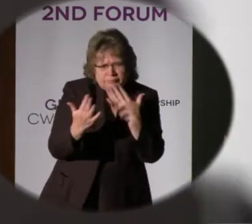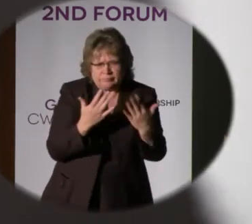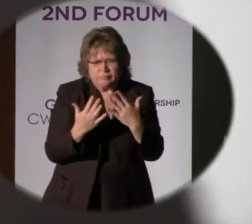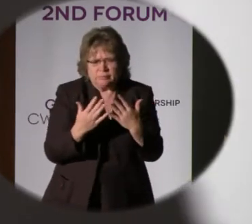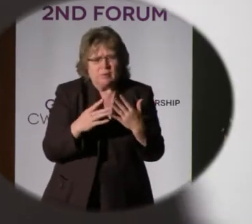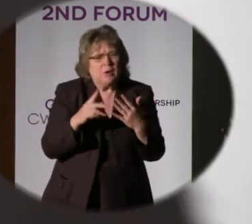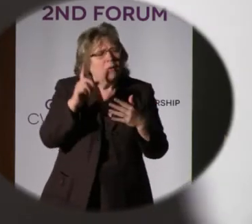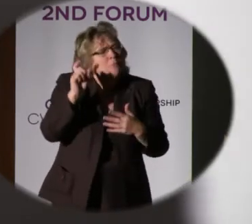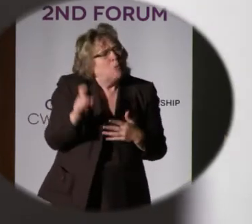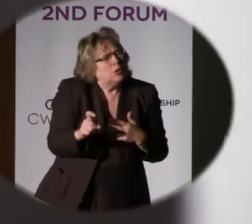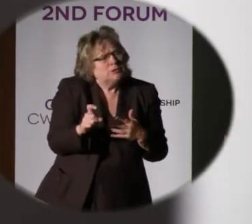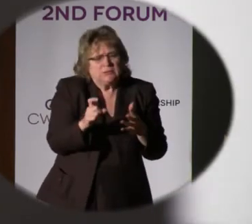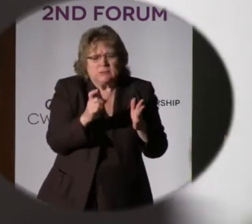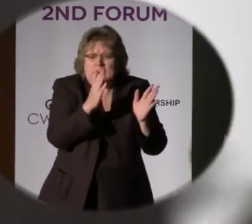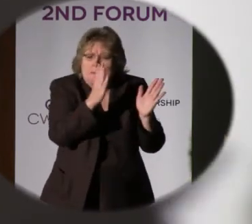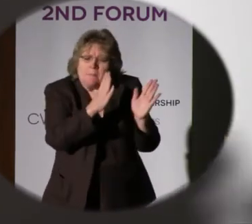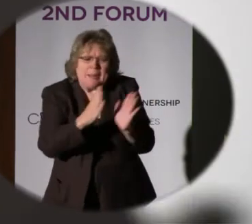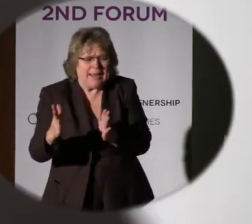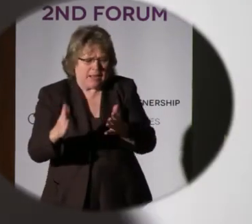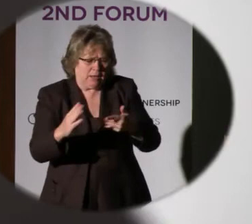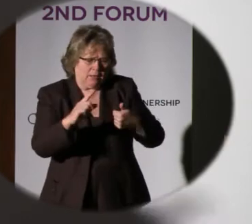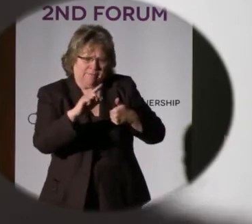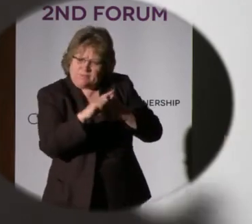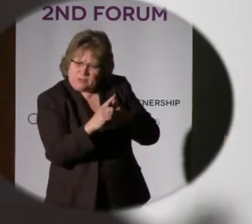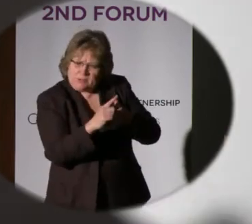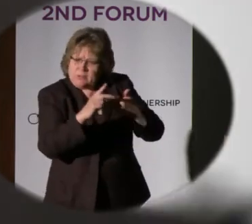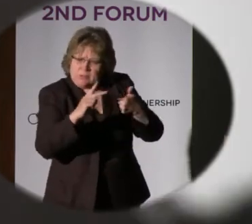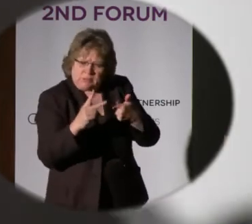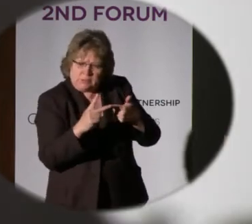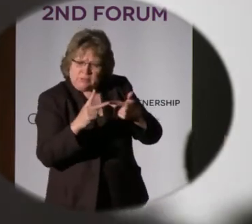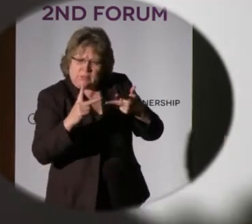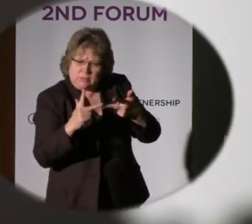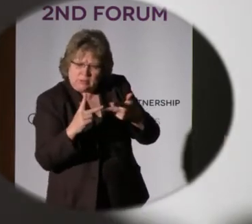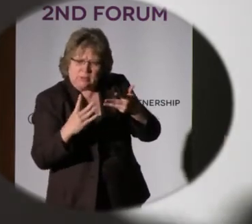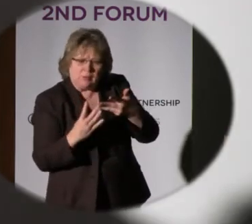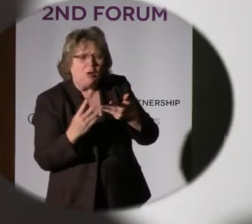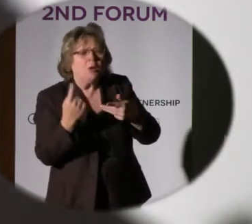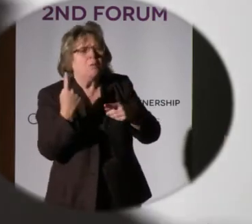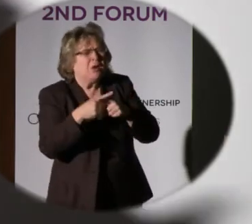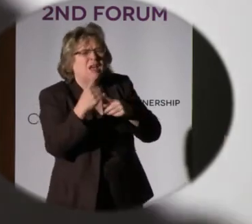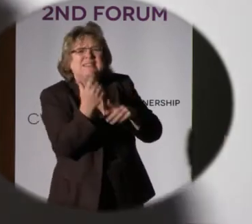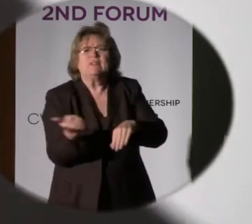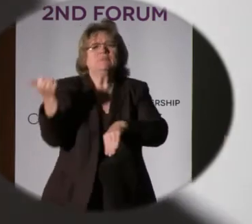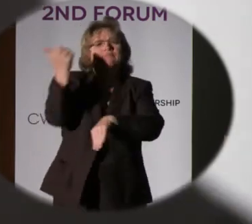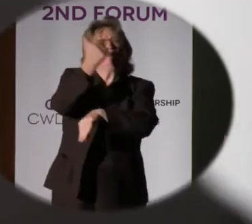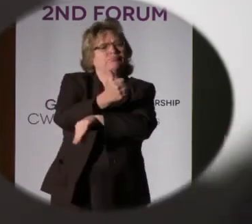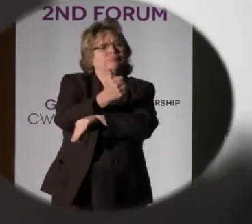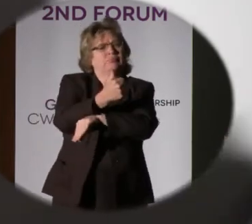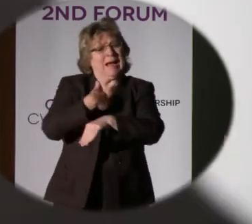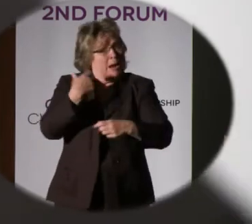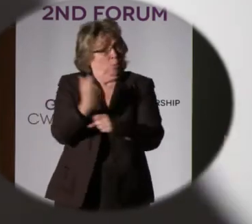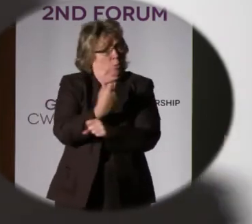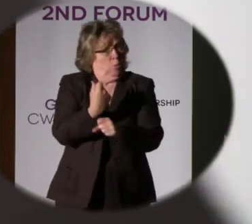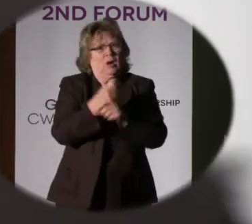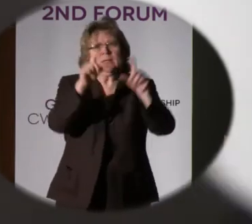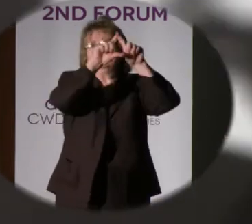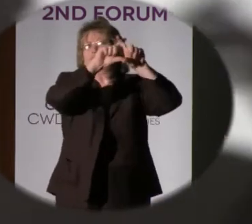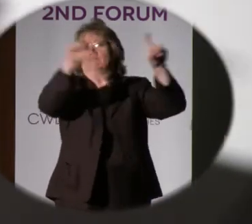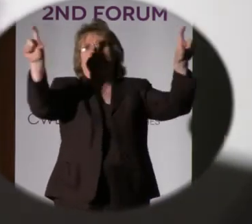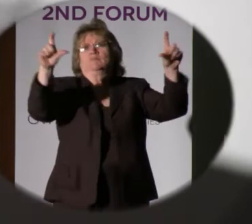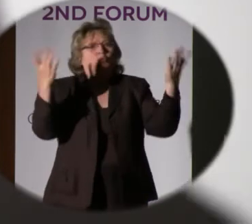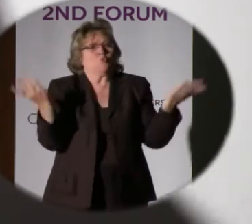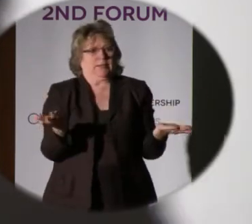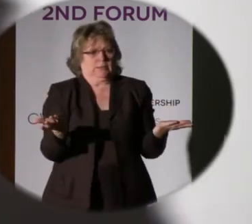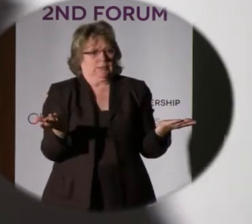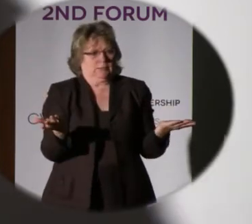that for other organizations to join us, they need to know what we stand for, and they need to adhere to a certain purpose. So this is what we crafted